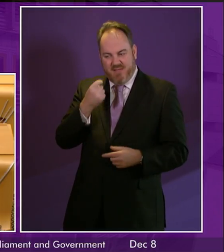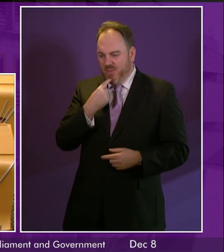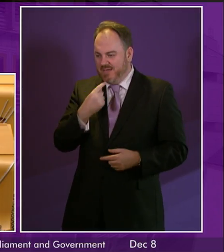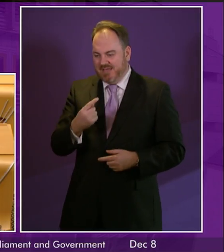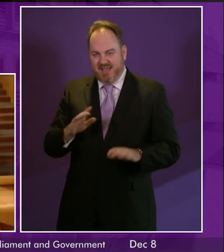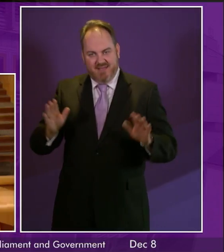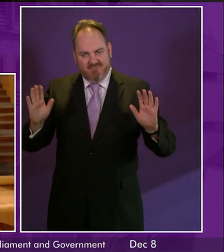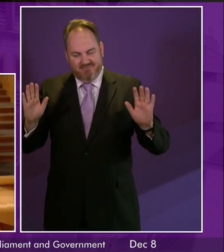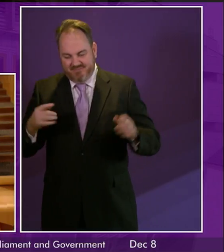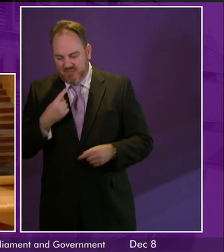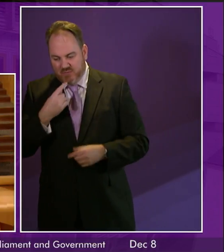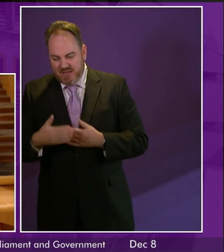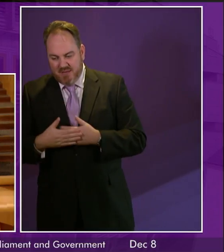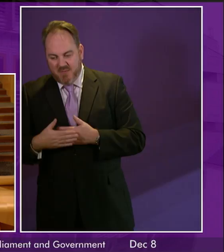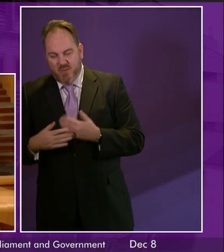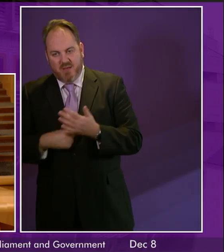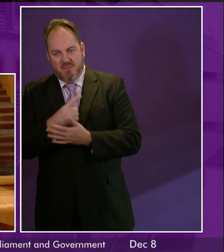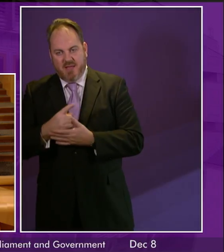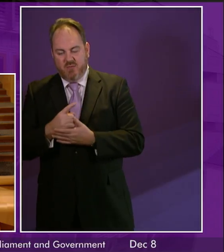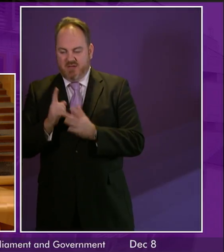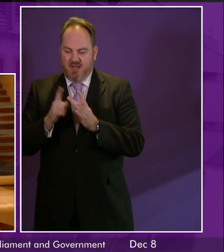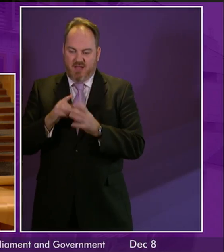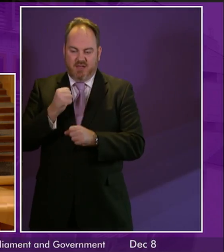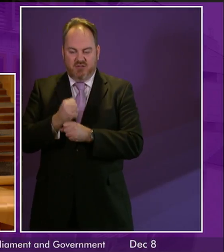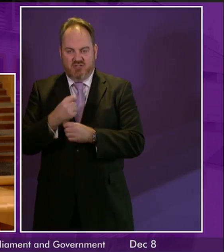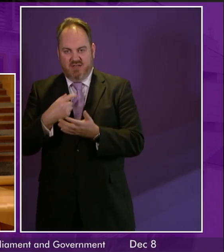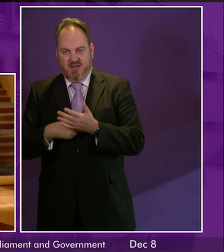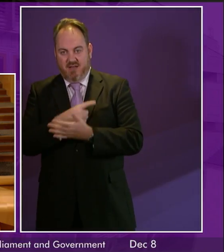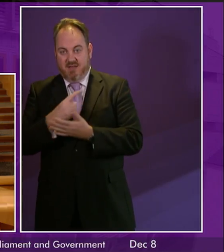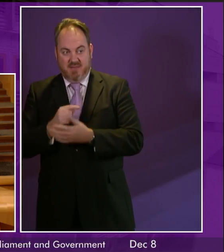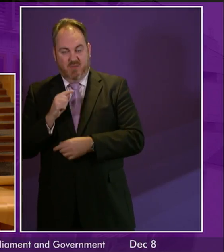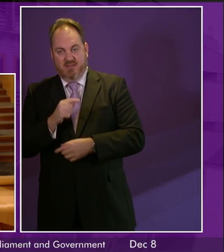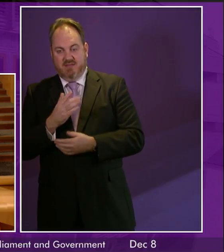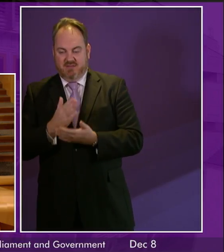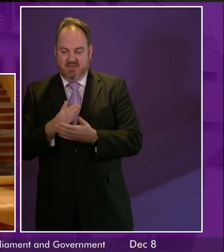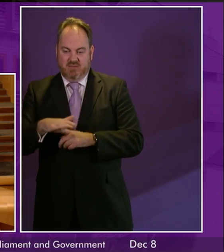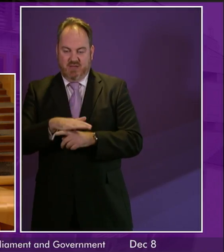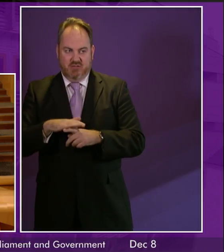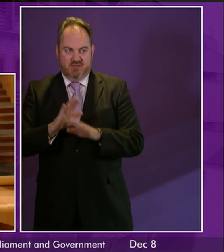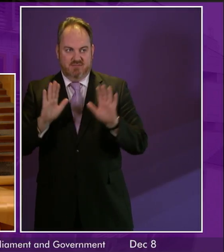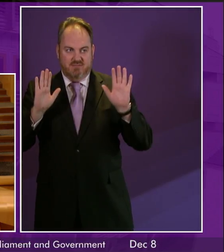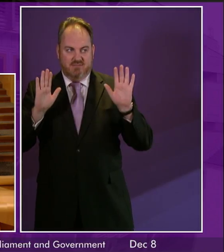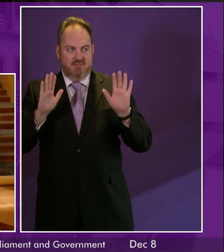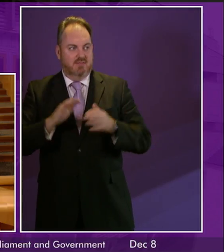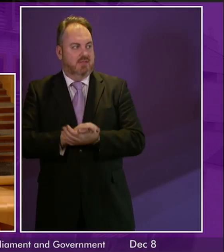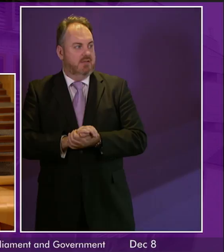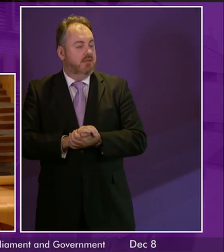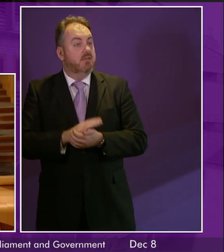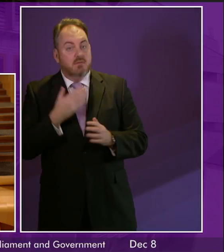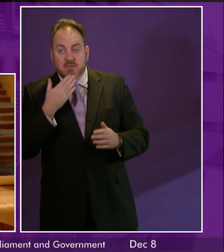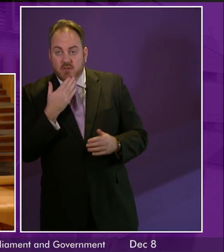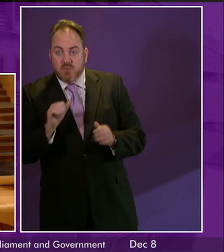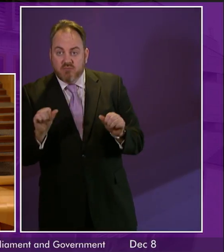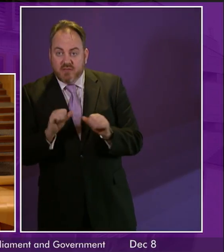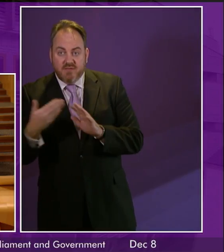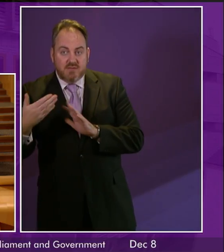that statement, in terms of progress on our intergovernmental relations on this subject, of course, which is being discussed elsewhere. Very briefly, of